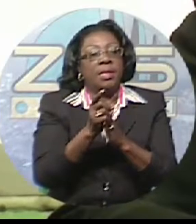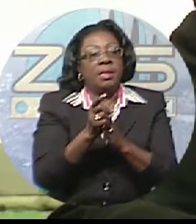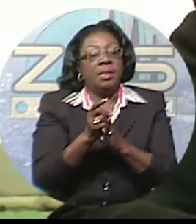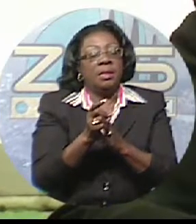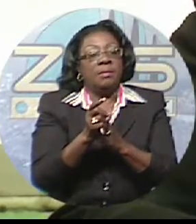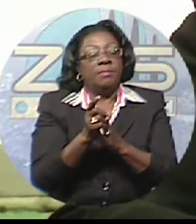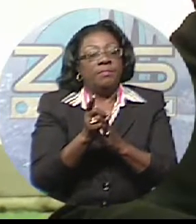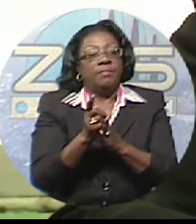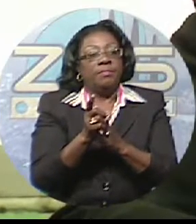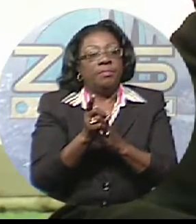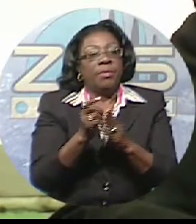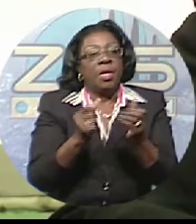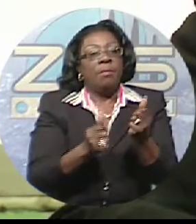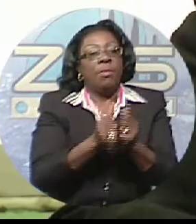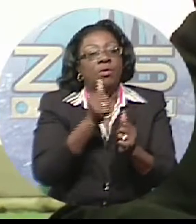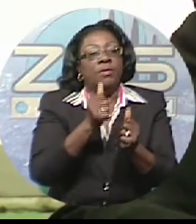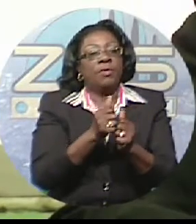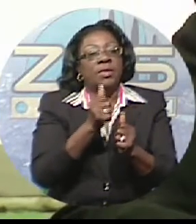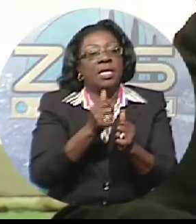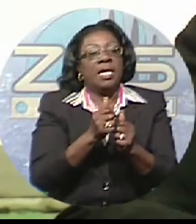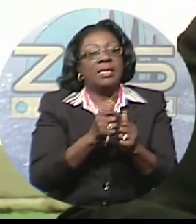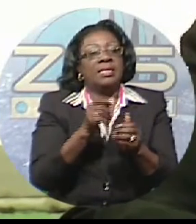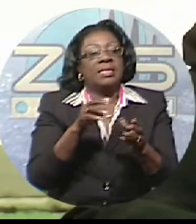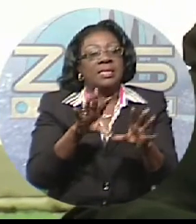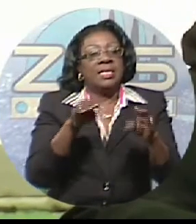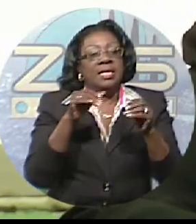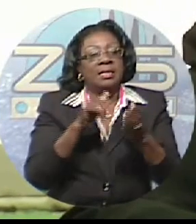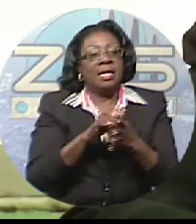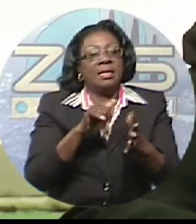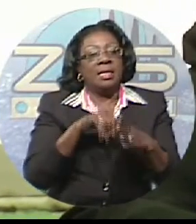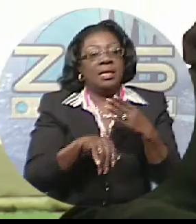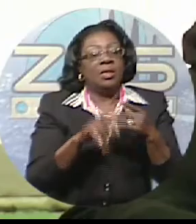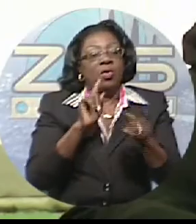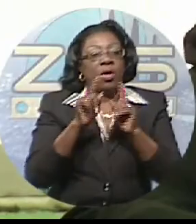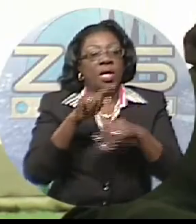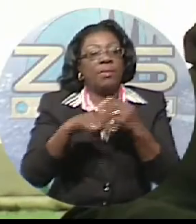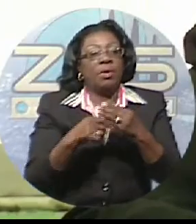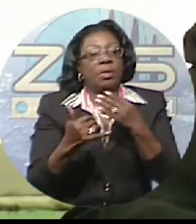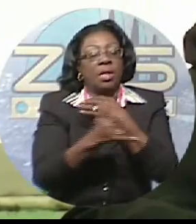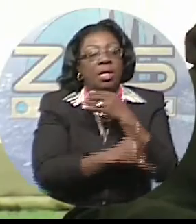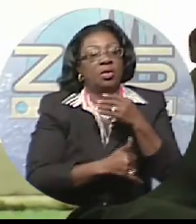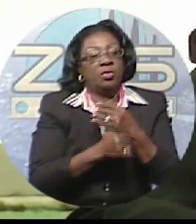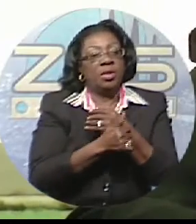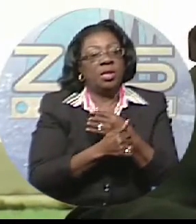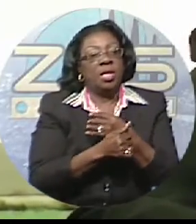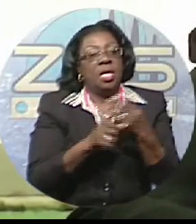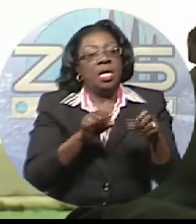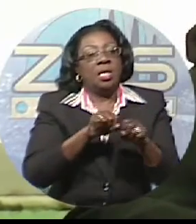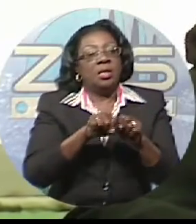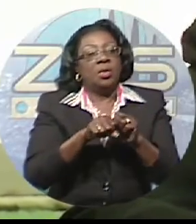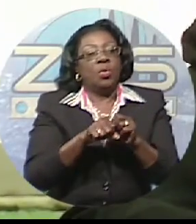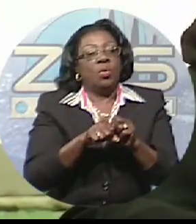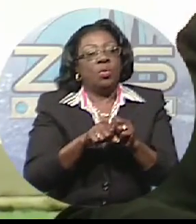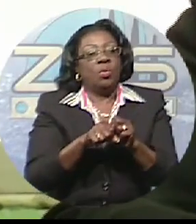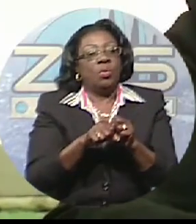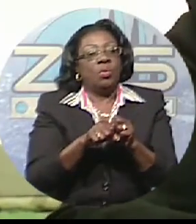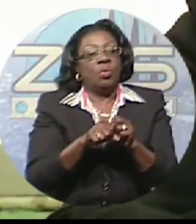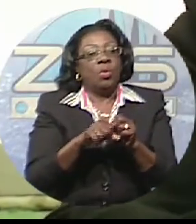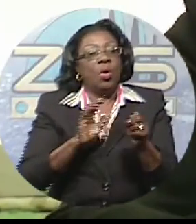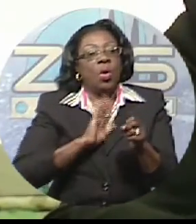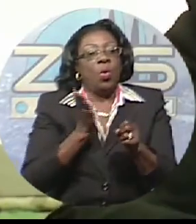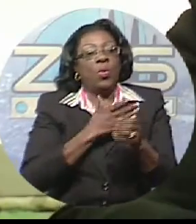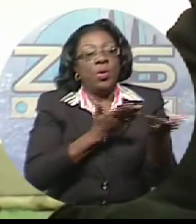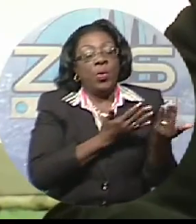you know, most of us cannot take perspective and potential to the bank to pay our mortgages. And so